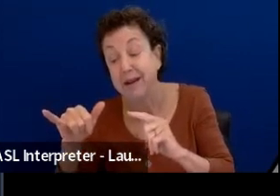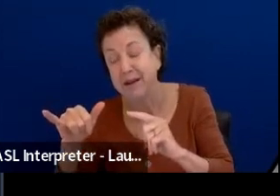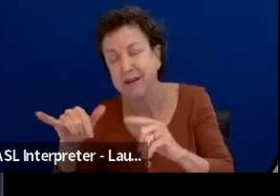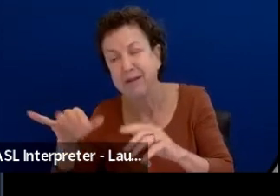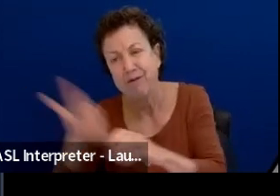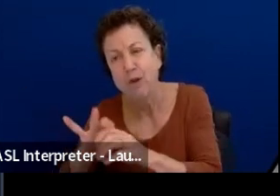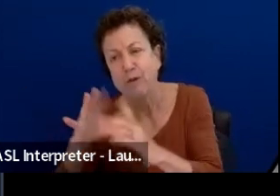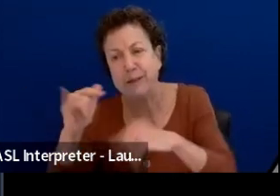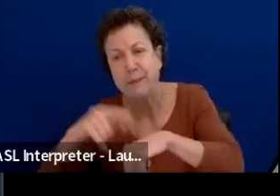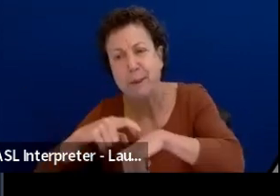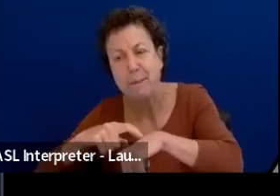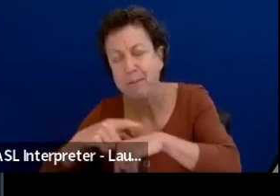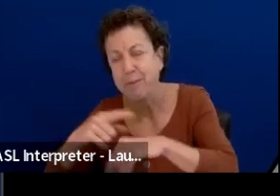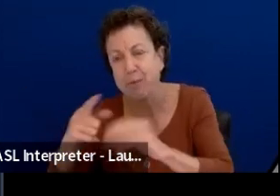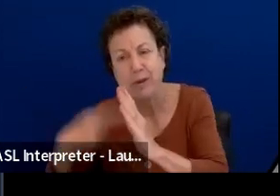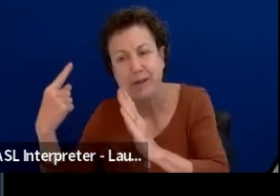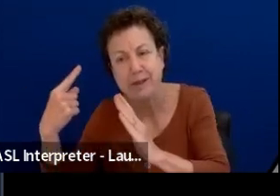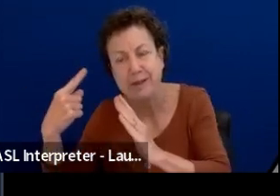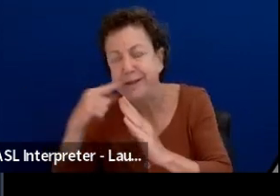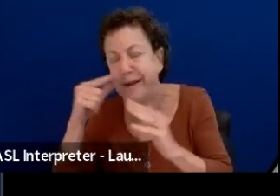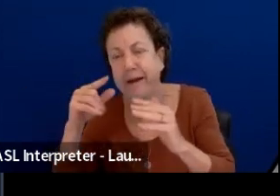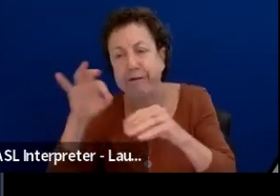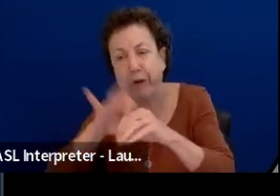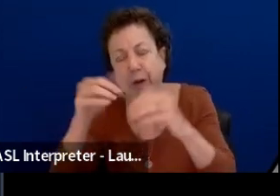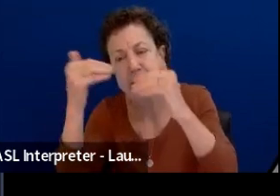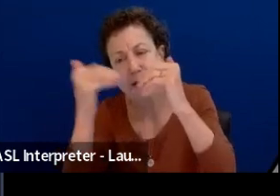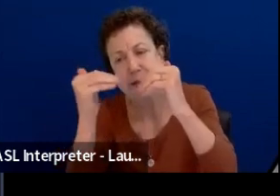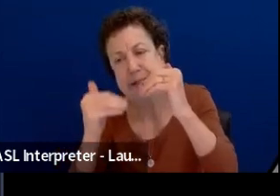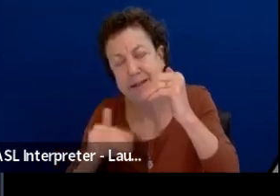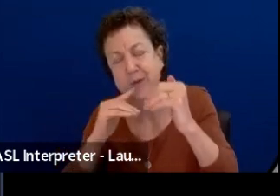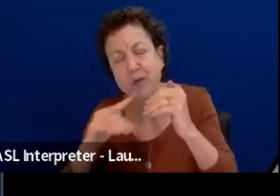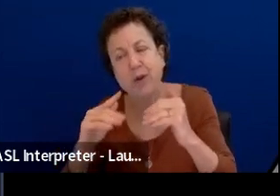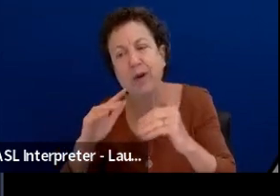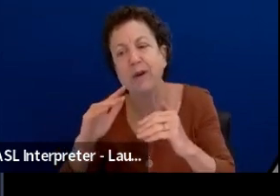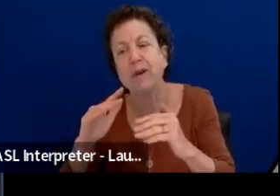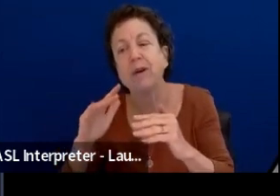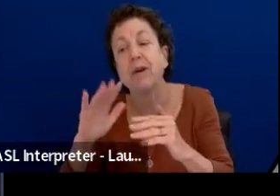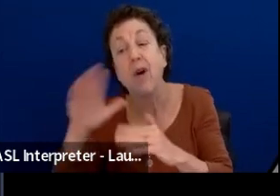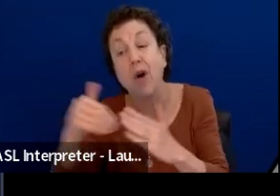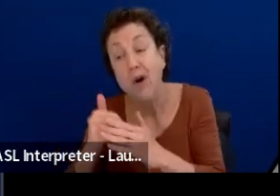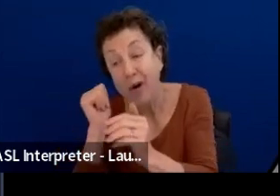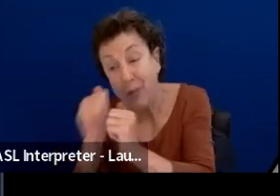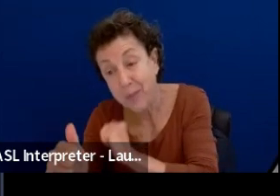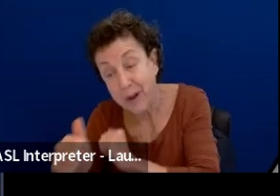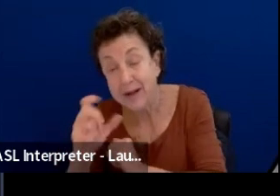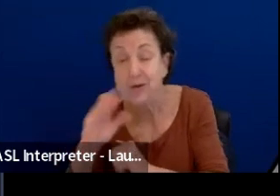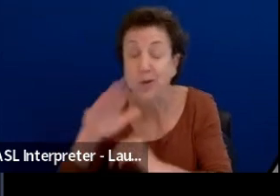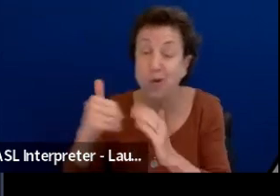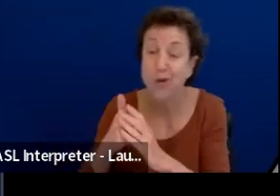same time, and they will vote it up or down one way or the other.